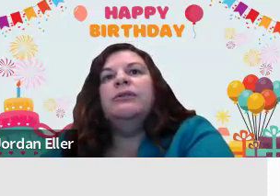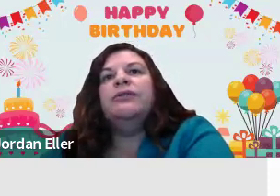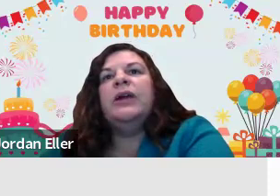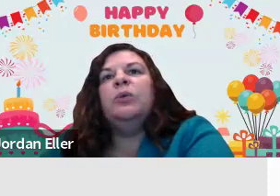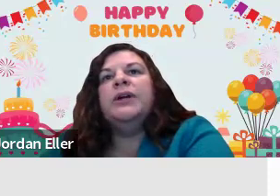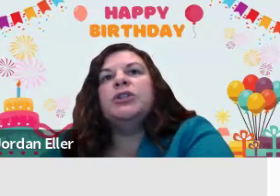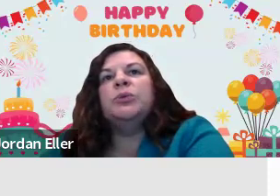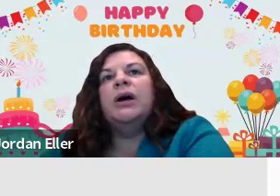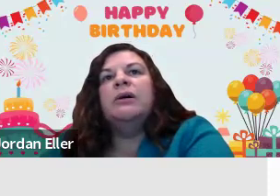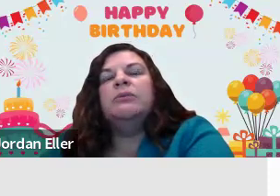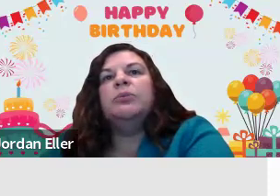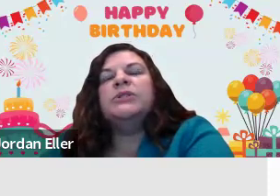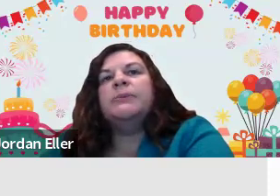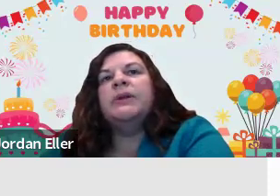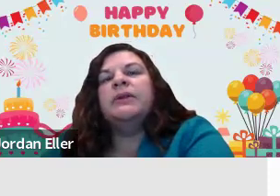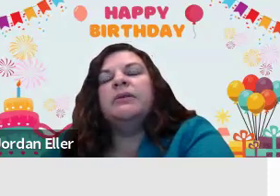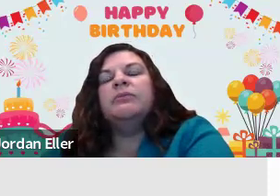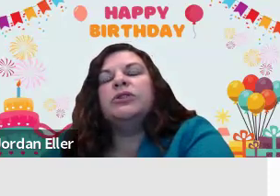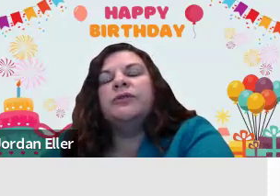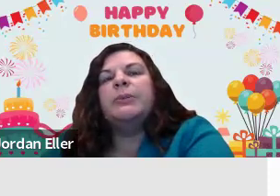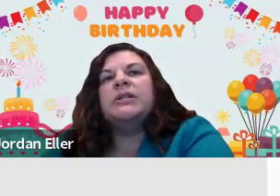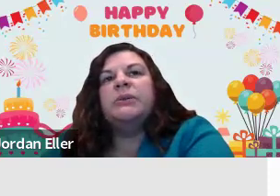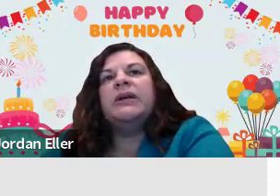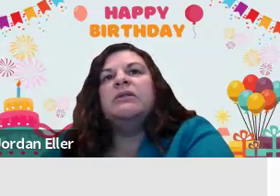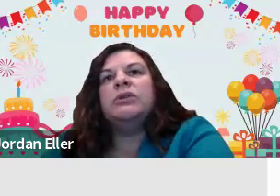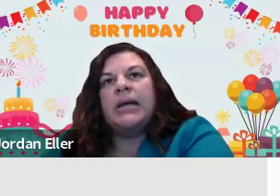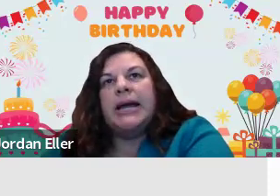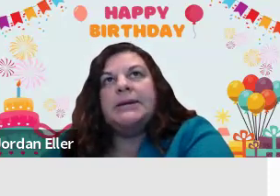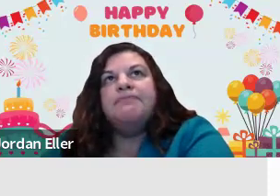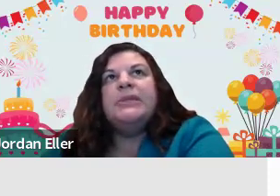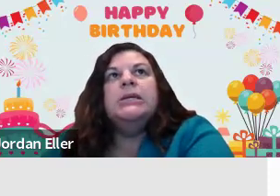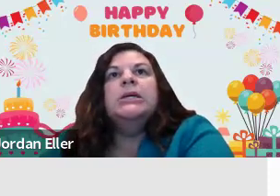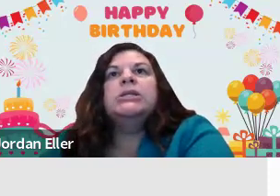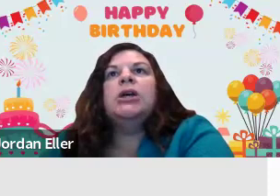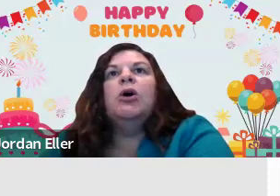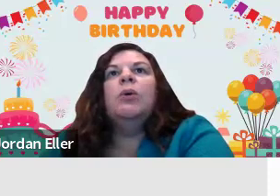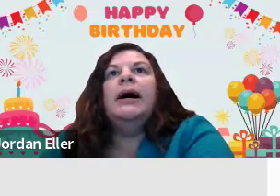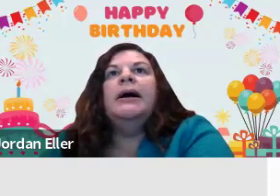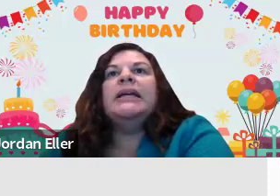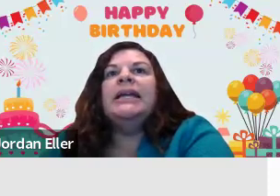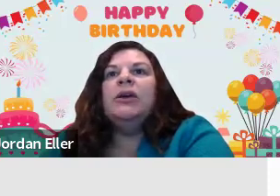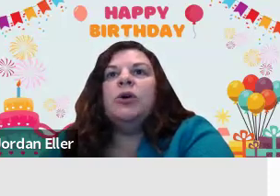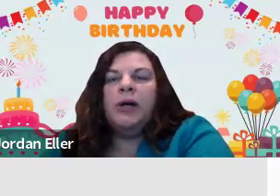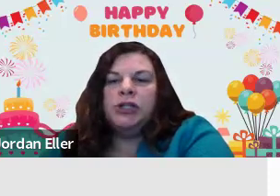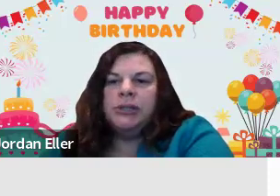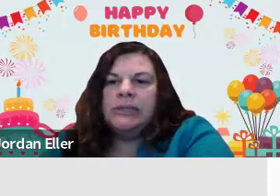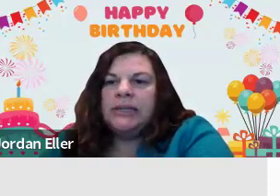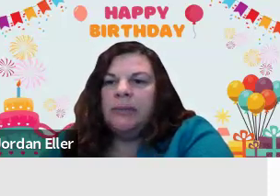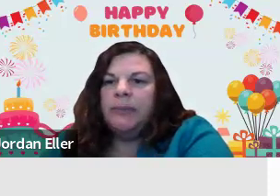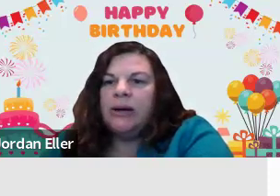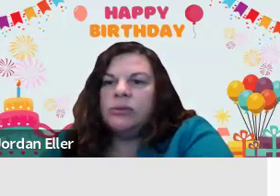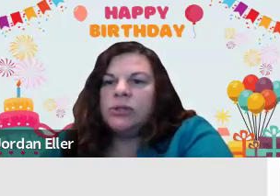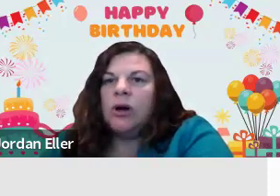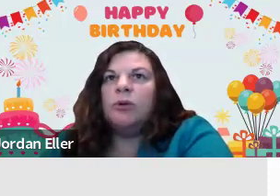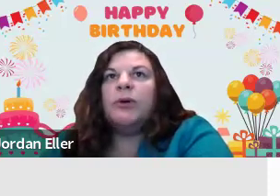county in which the survey participant resided. So, any